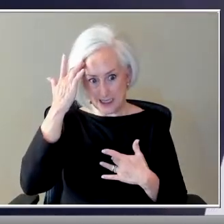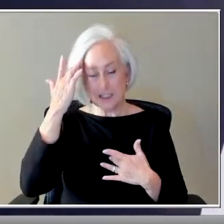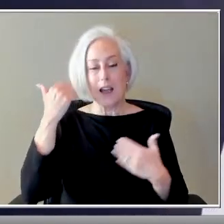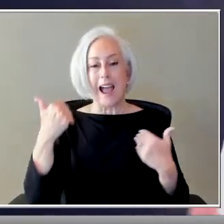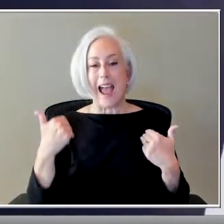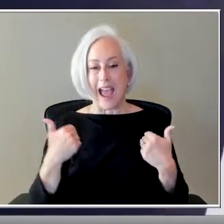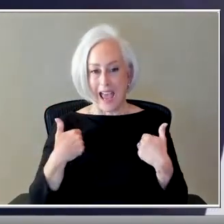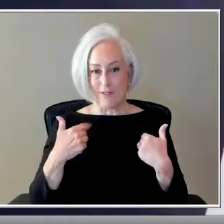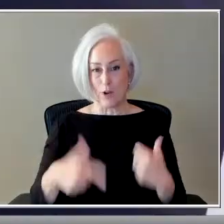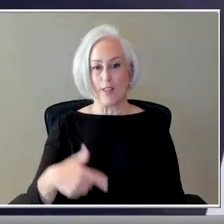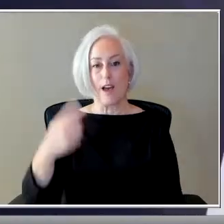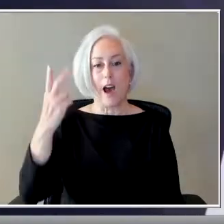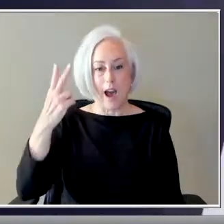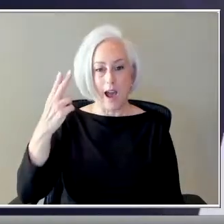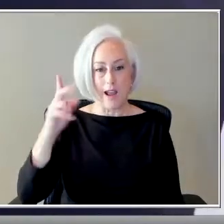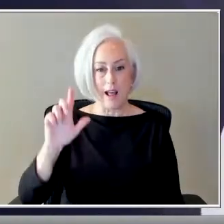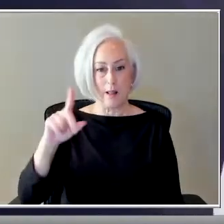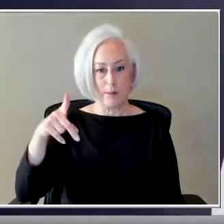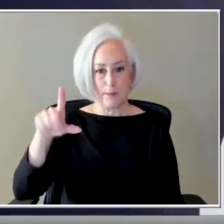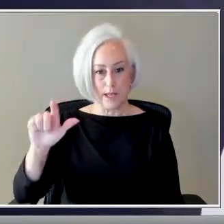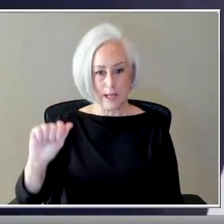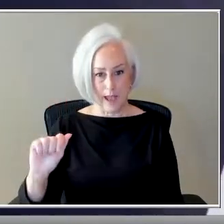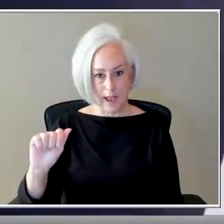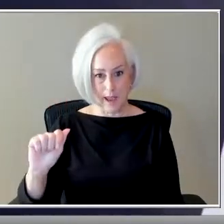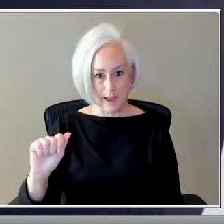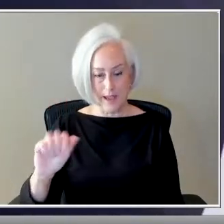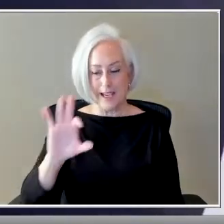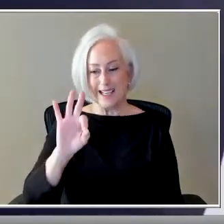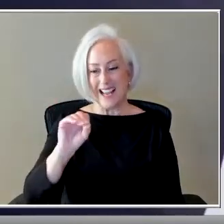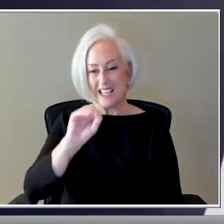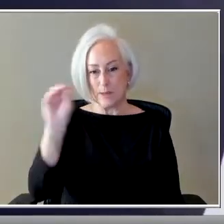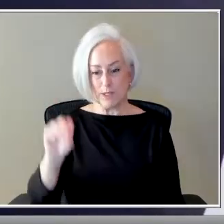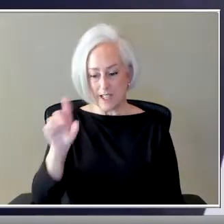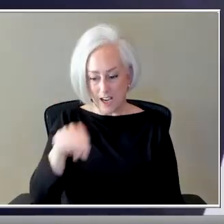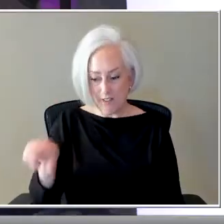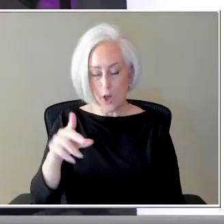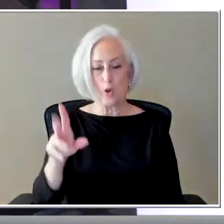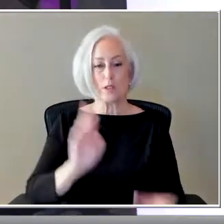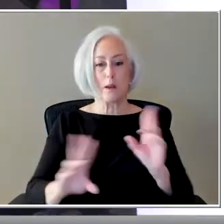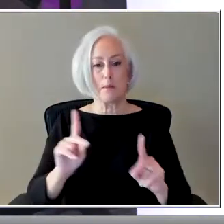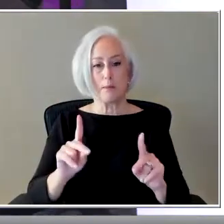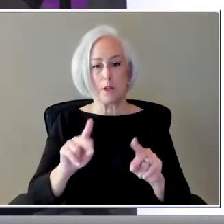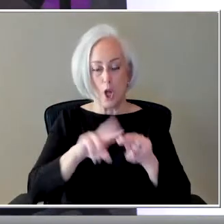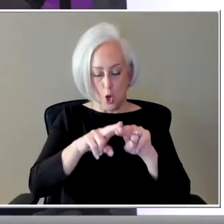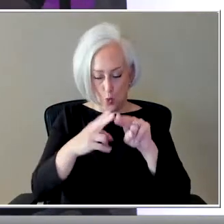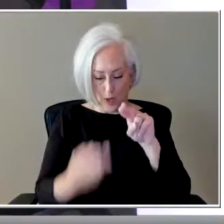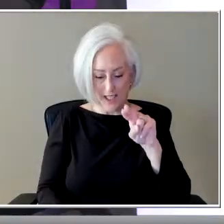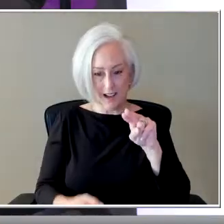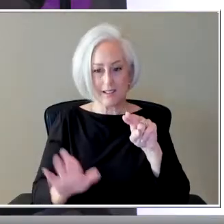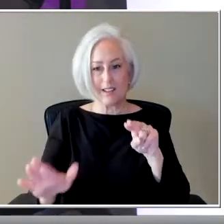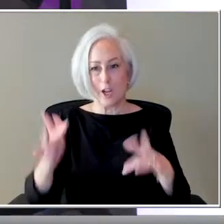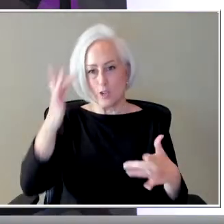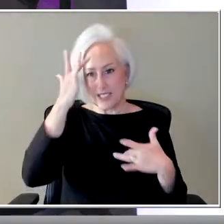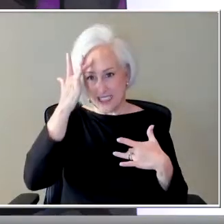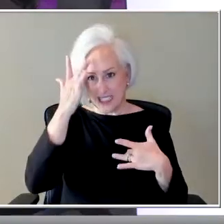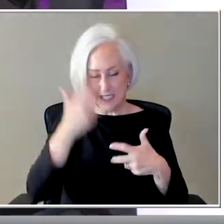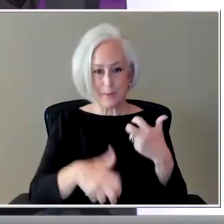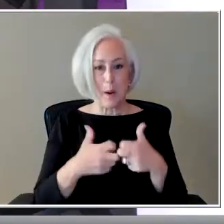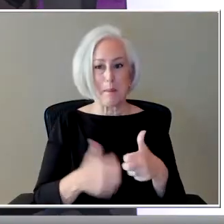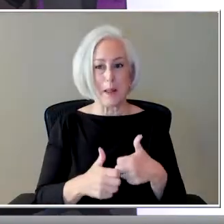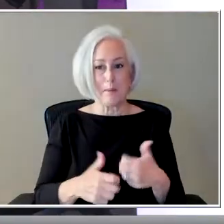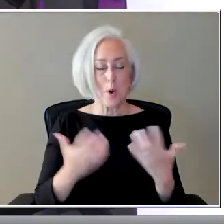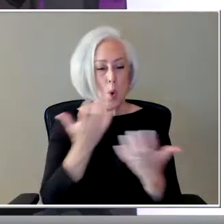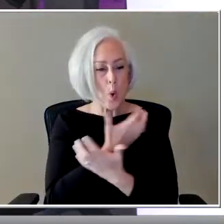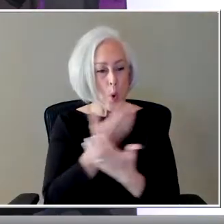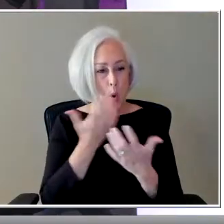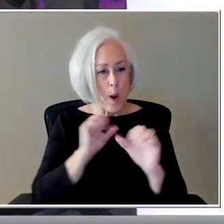Lp(a). In 5 years on apheresis, we show a 90% event reduction. It's remarkable what you have. We have right here at the health system. Dr. Parrish,